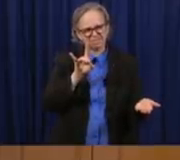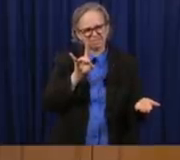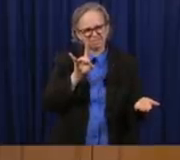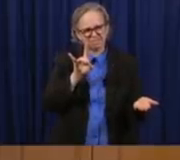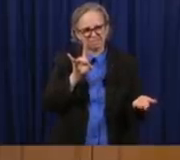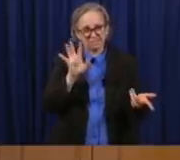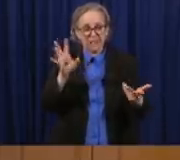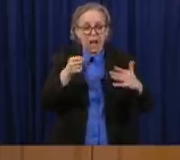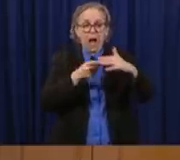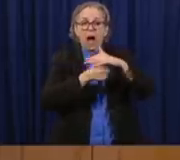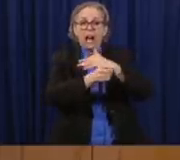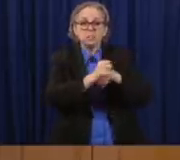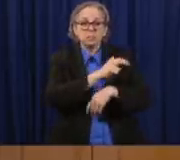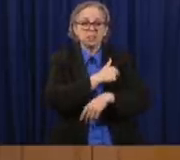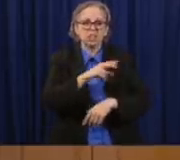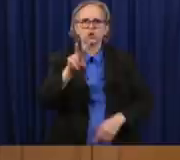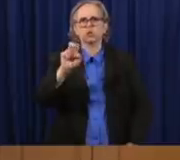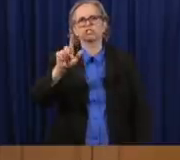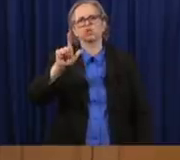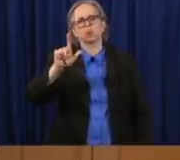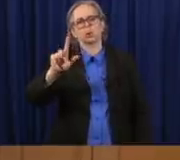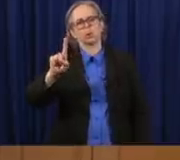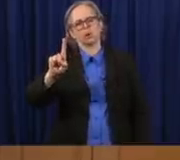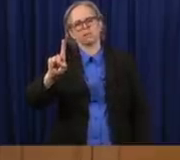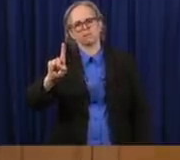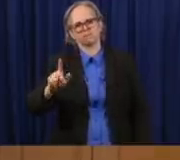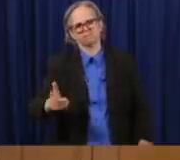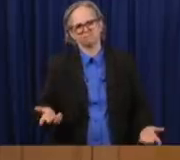221 reporting hospitals,